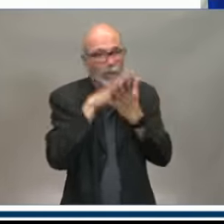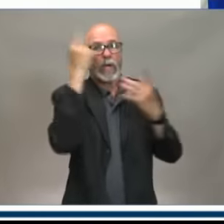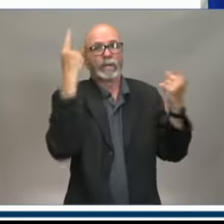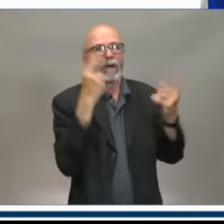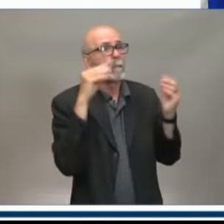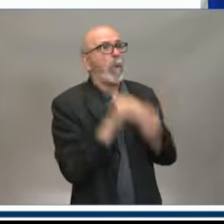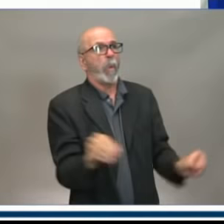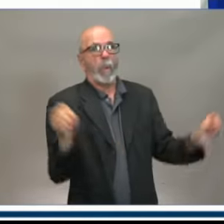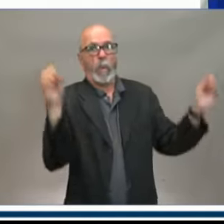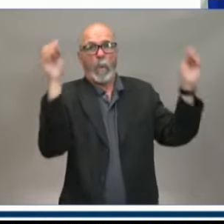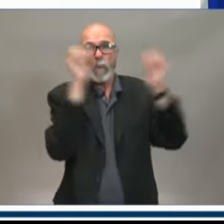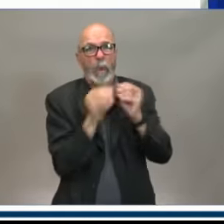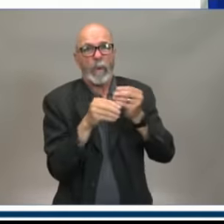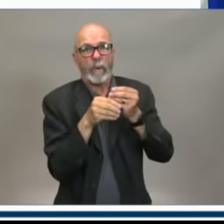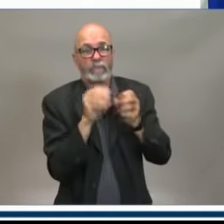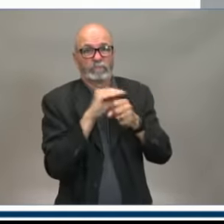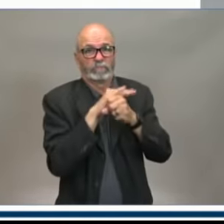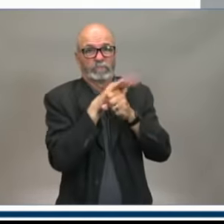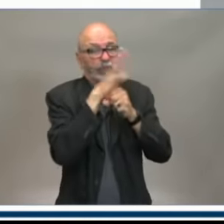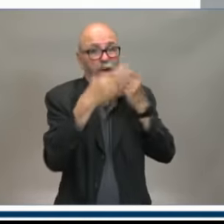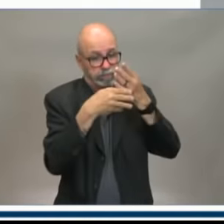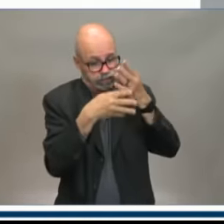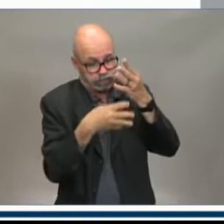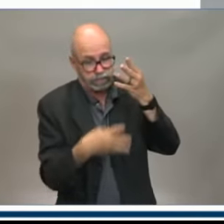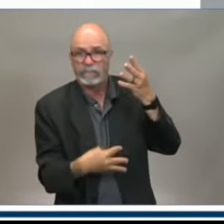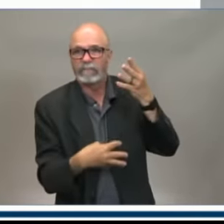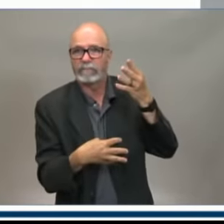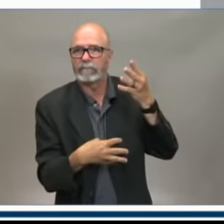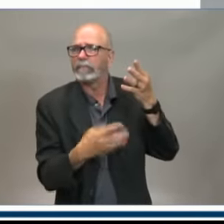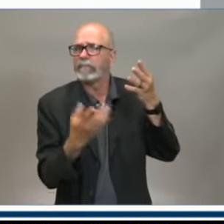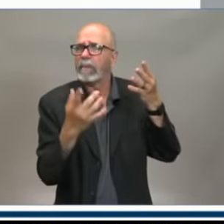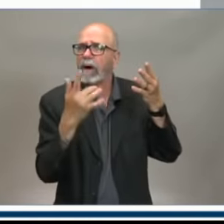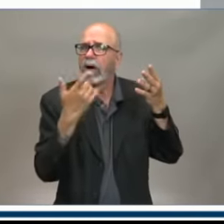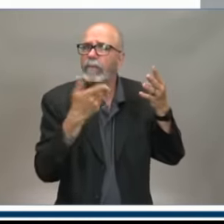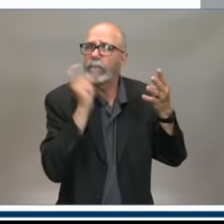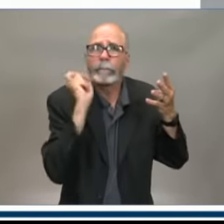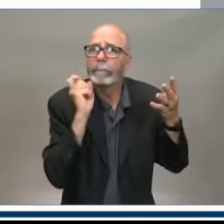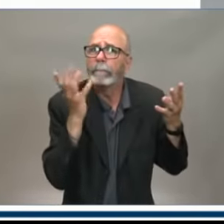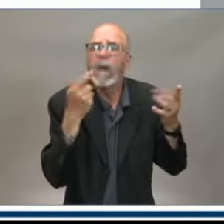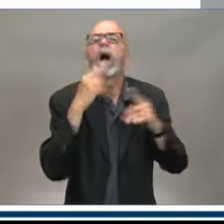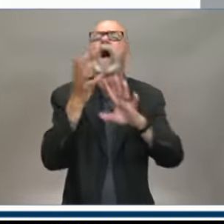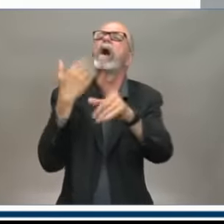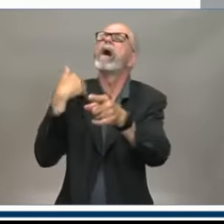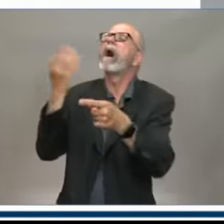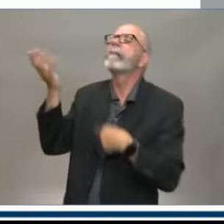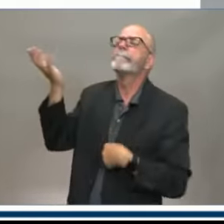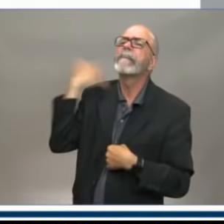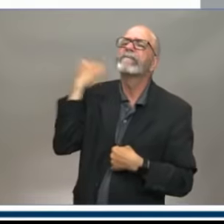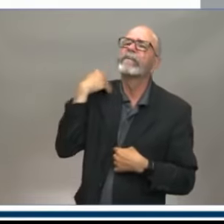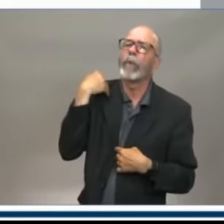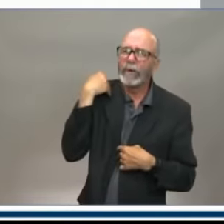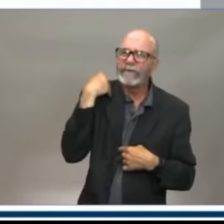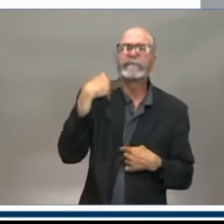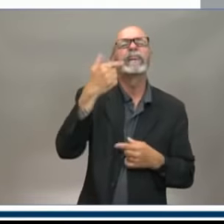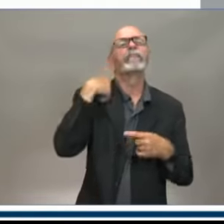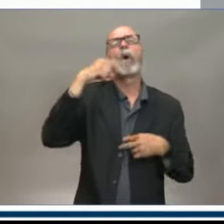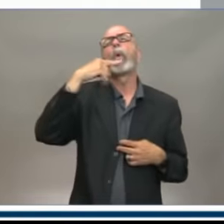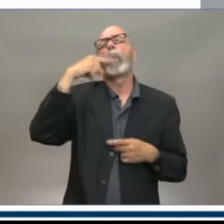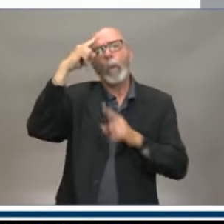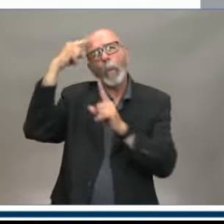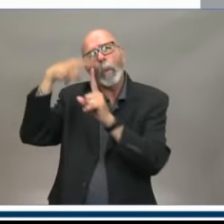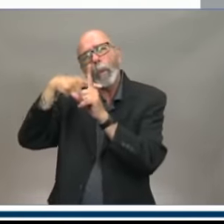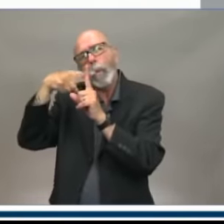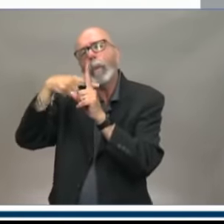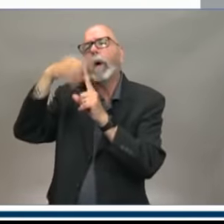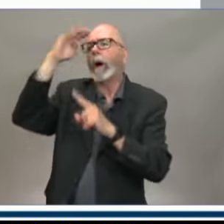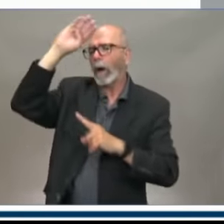changed? So at the very beginning, we used fever and cough. because that was our understanding of how it